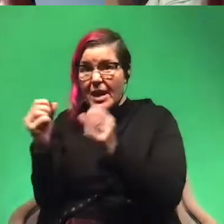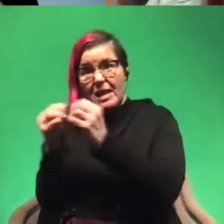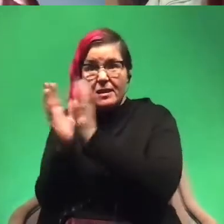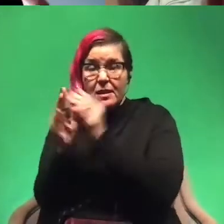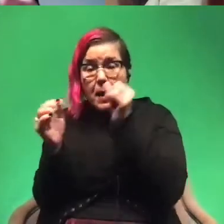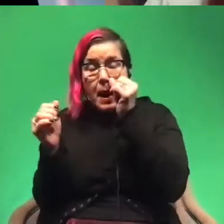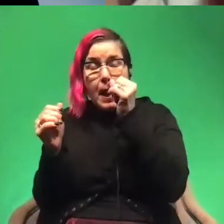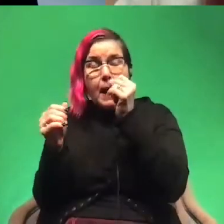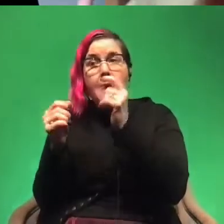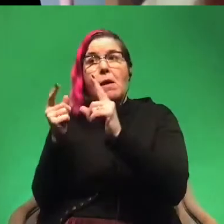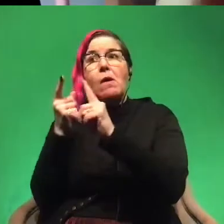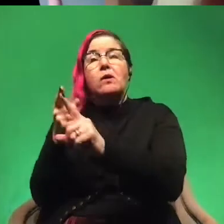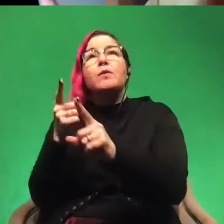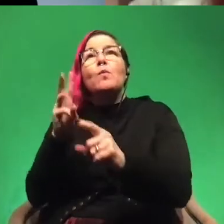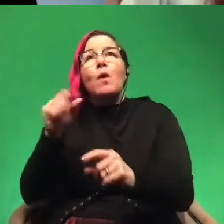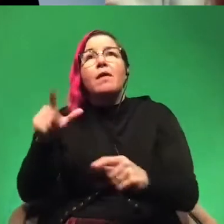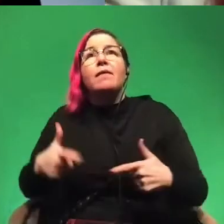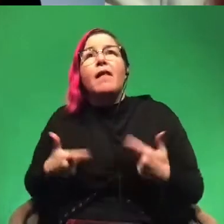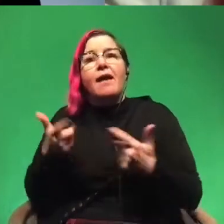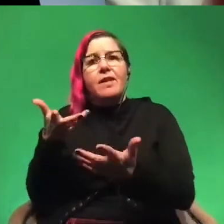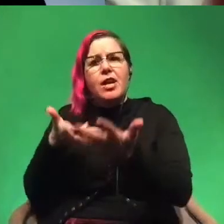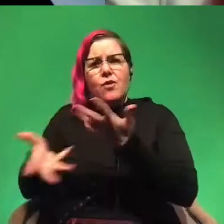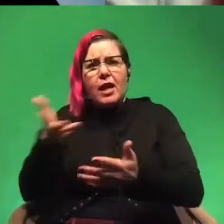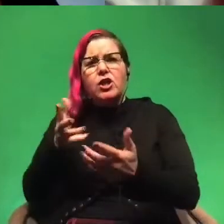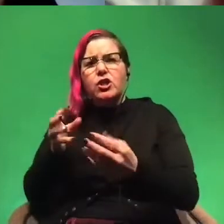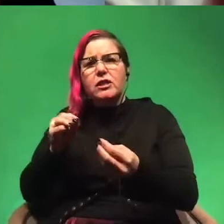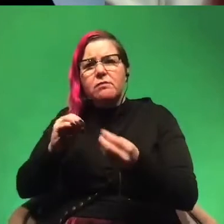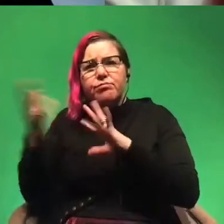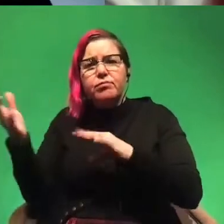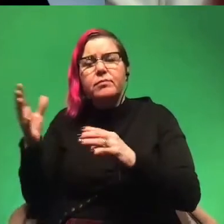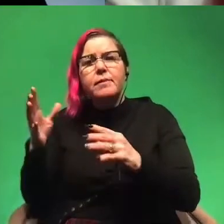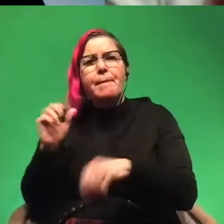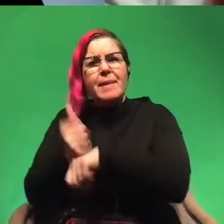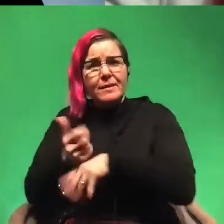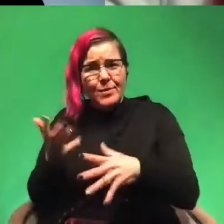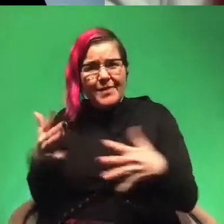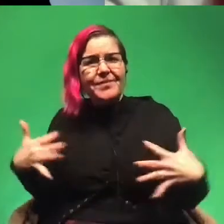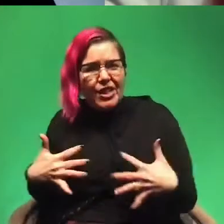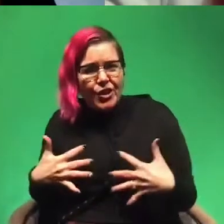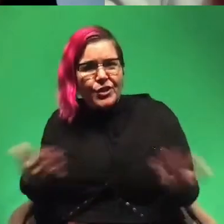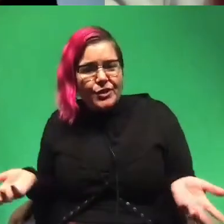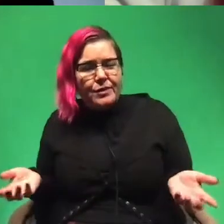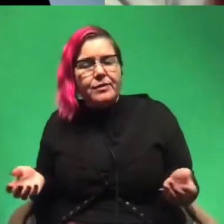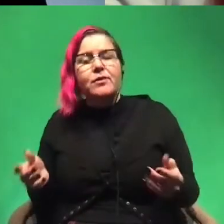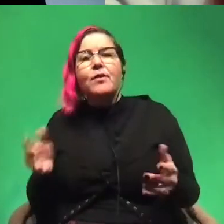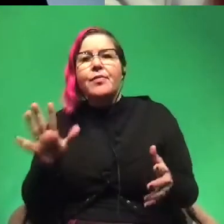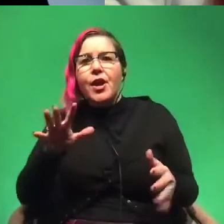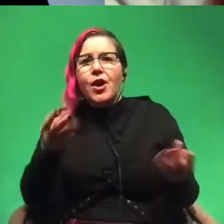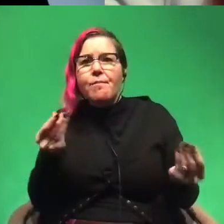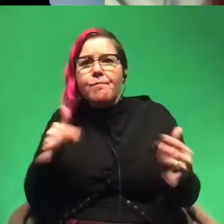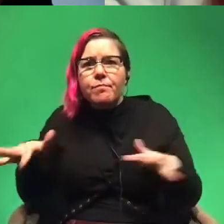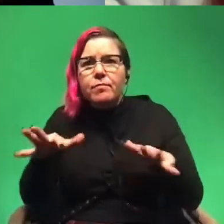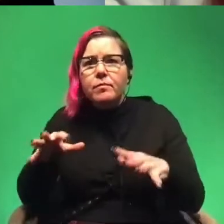ultimately wildlife interactions and altercations are based in fear. And so it might be a territorial dispute or